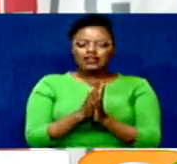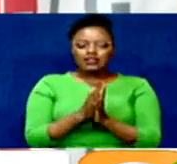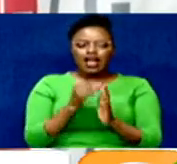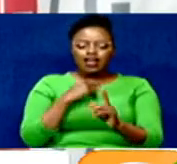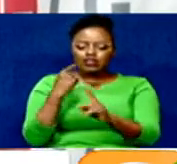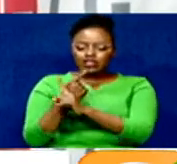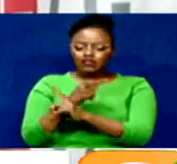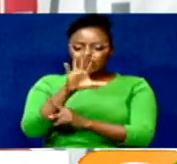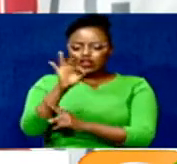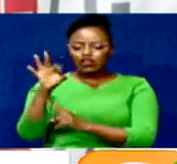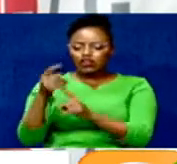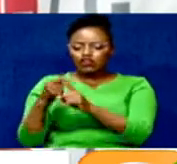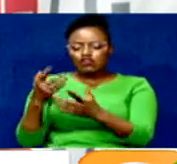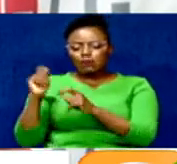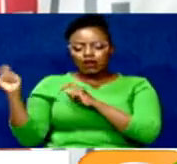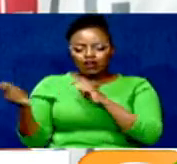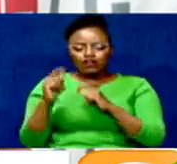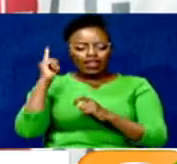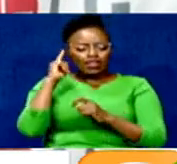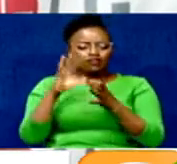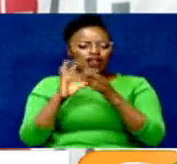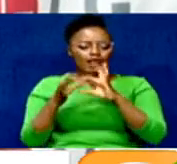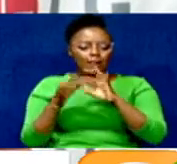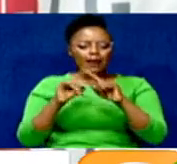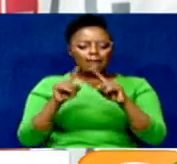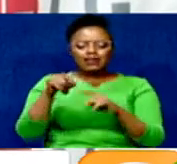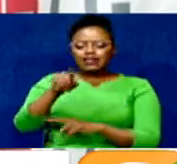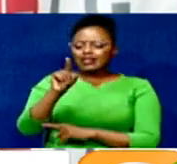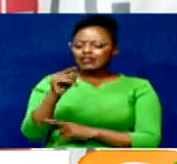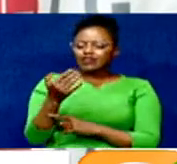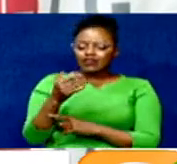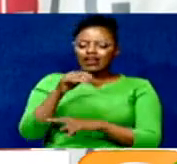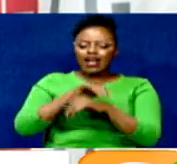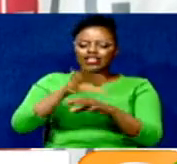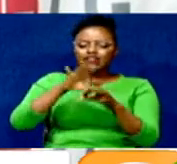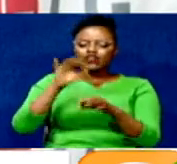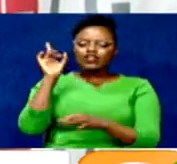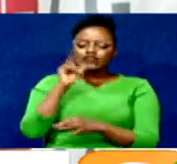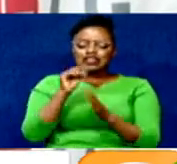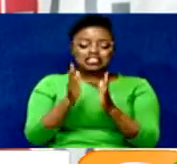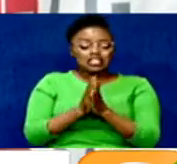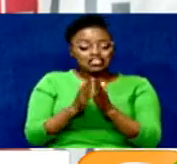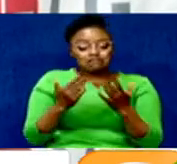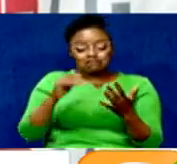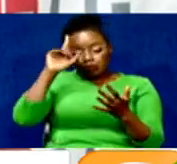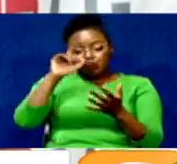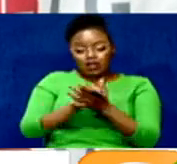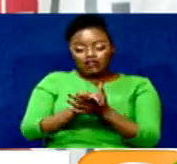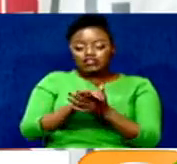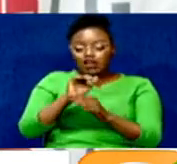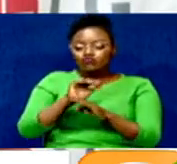had different nominees from golf, from the Olympics, but she managed to get the vote, and I believe it was a